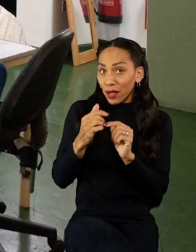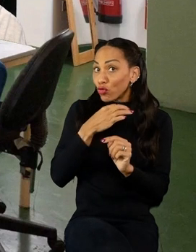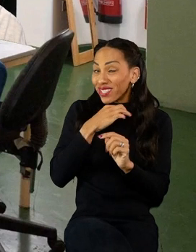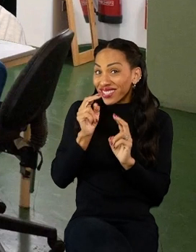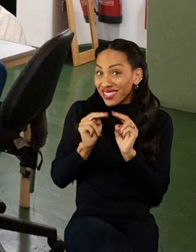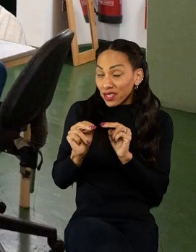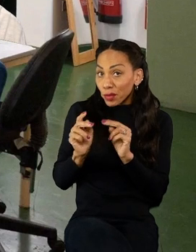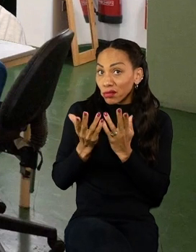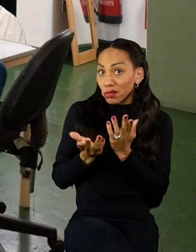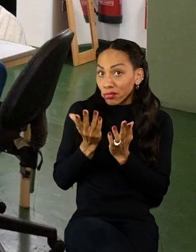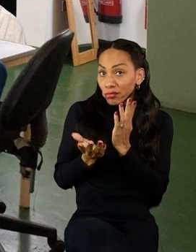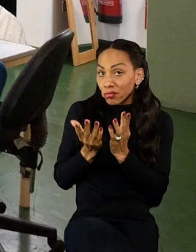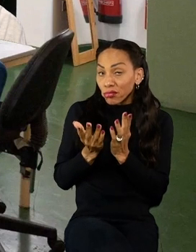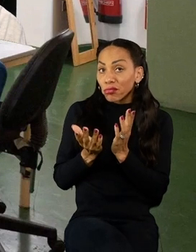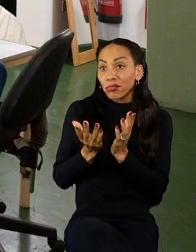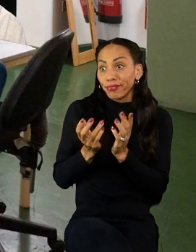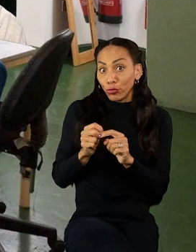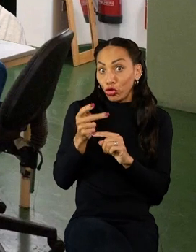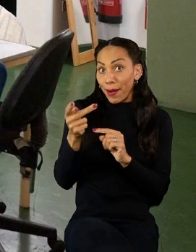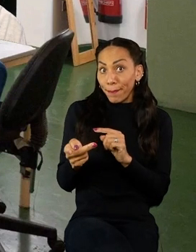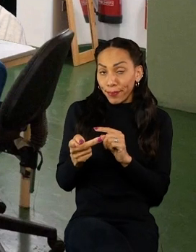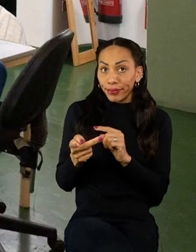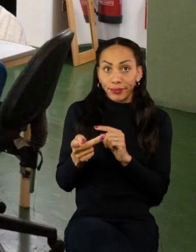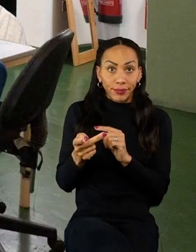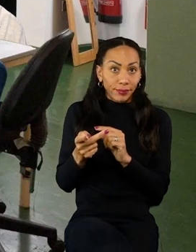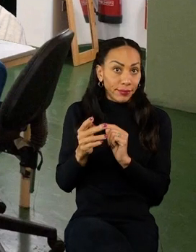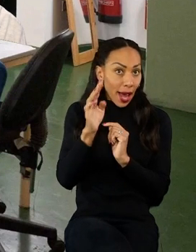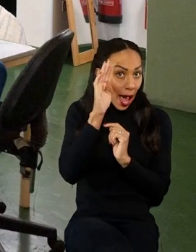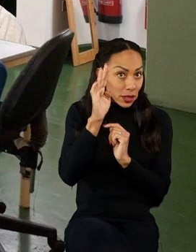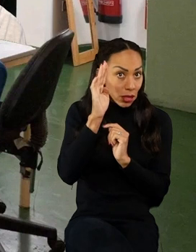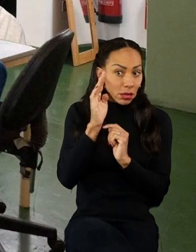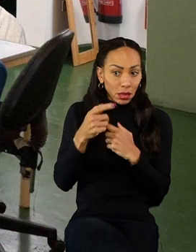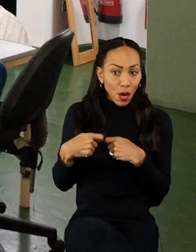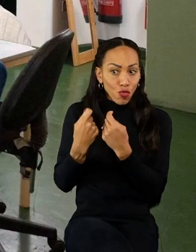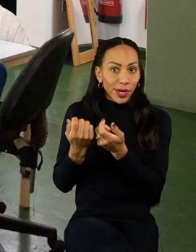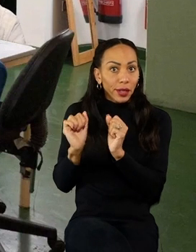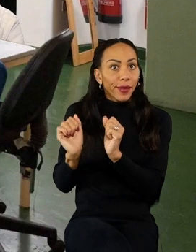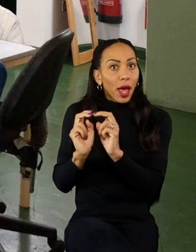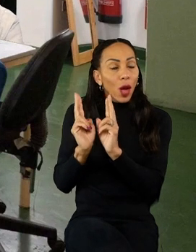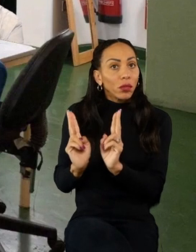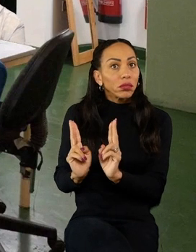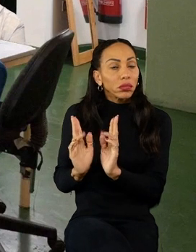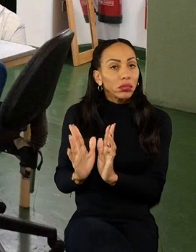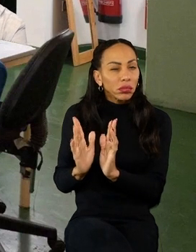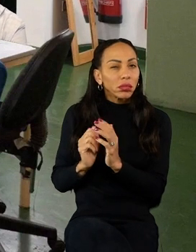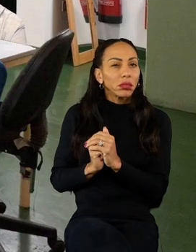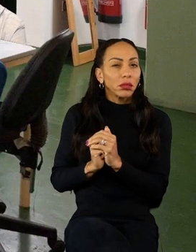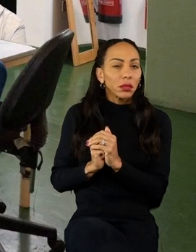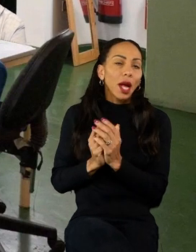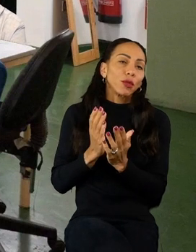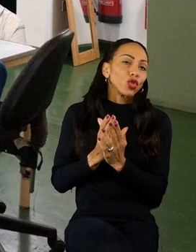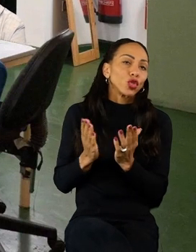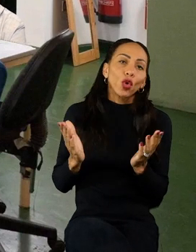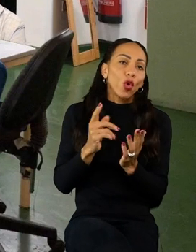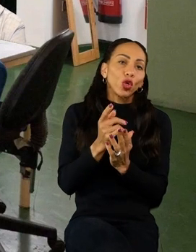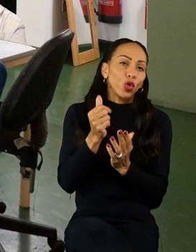need to factor that in as well. Absolutely. Also, there's a risk assessment on any kind of potential trip hazards we might be bringing